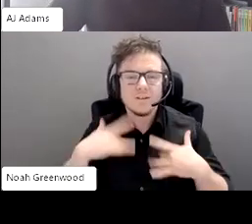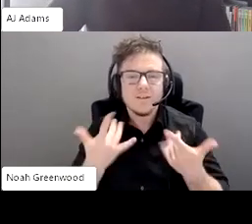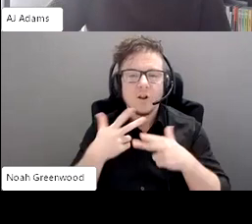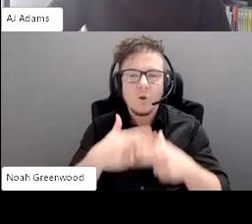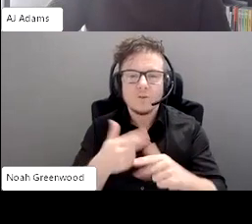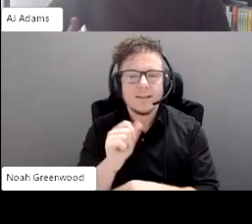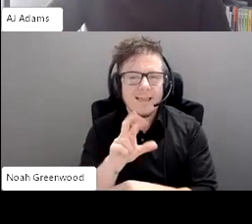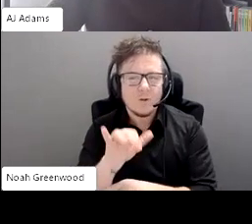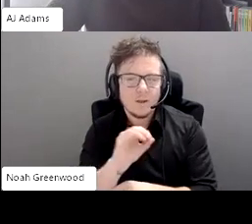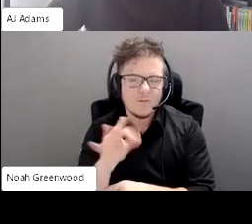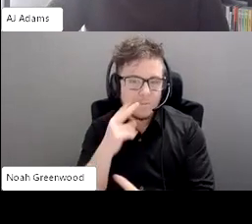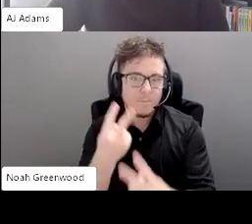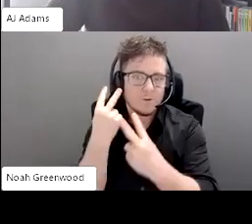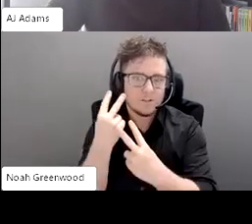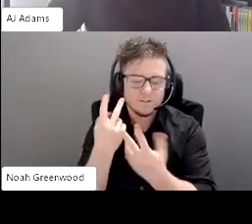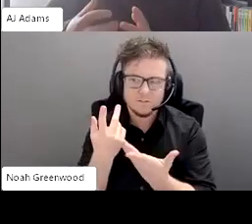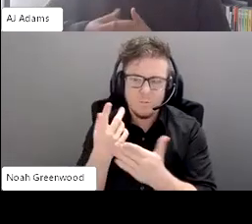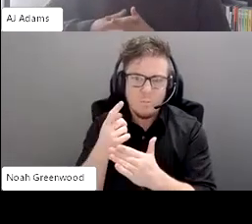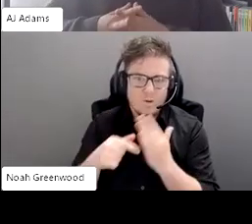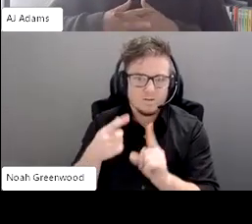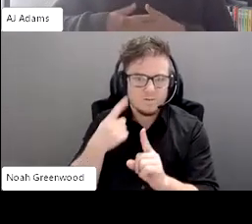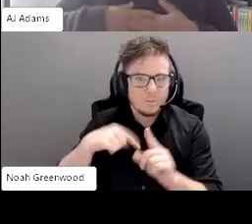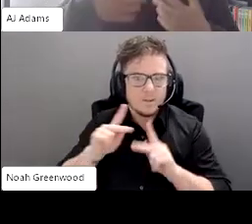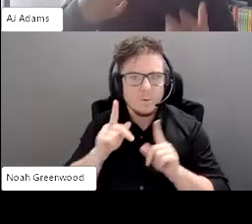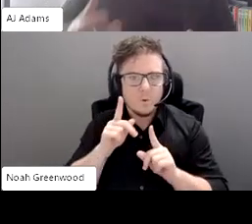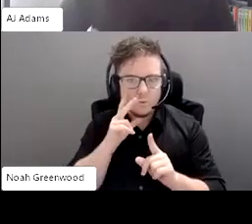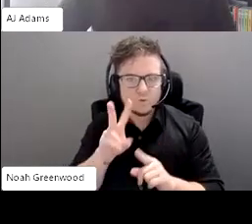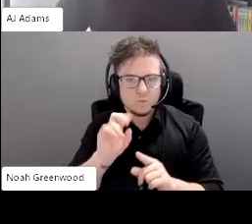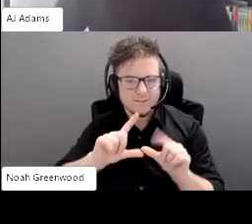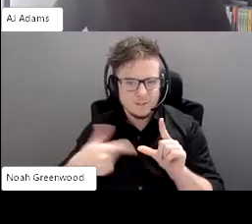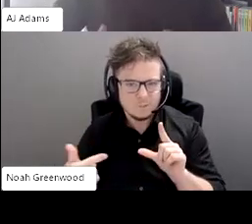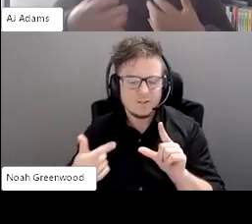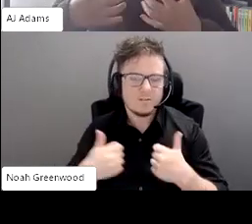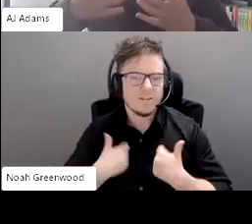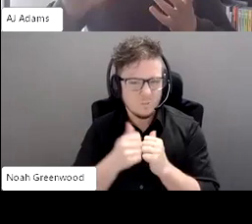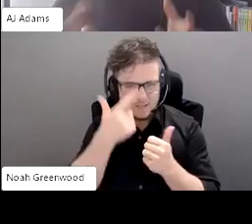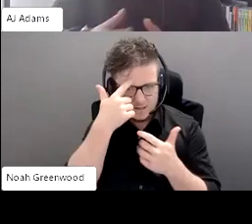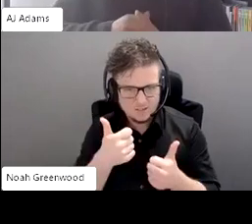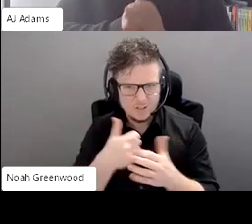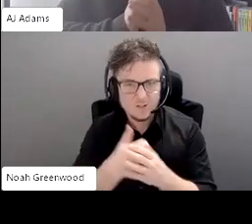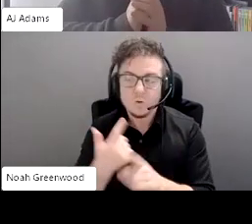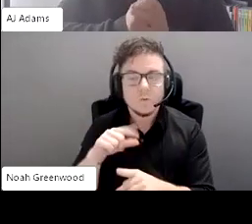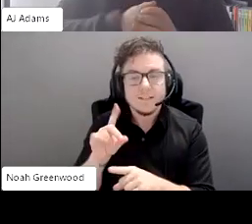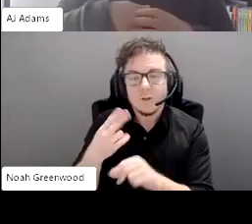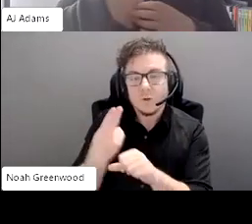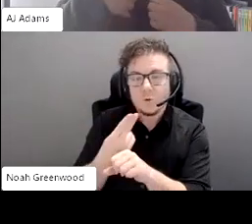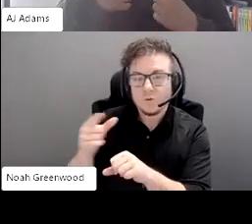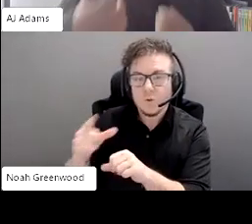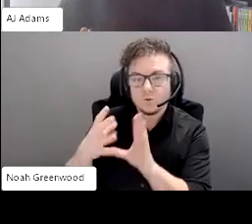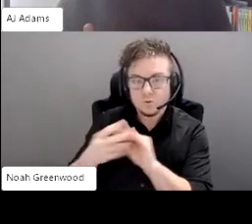for 2SLGI people living with dementia? So this was an event that took those audio stories, but merged them